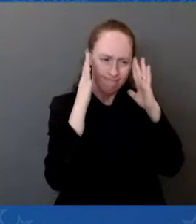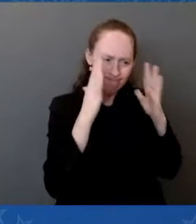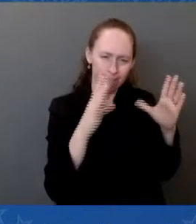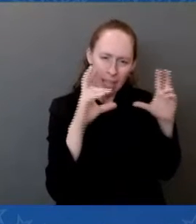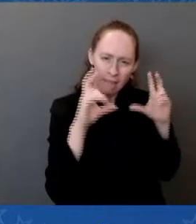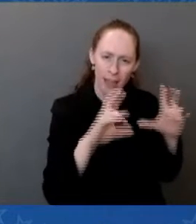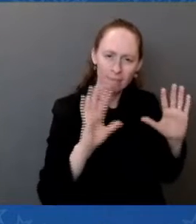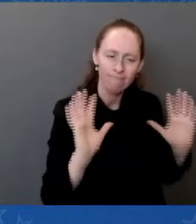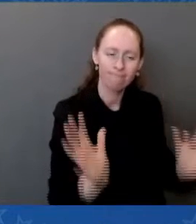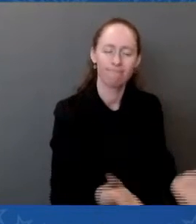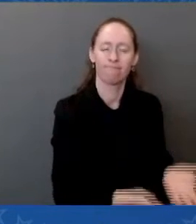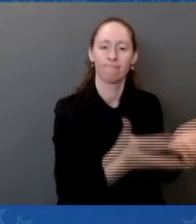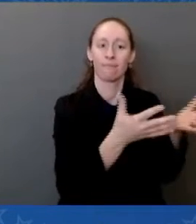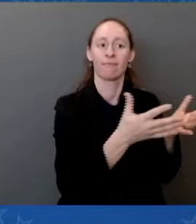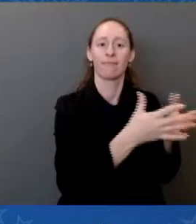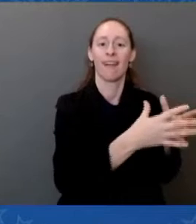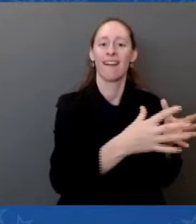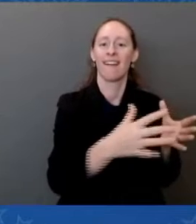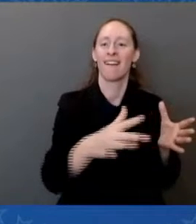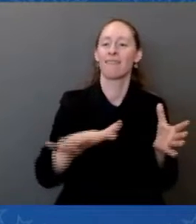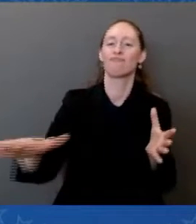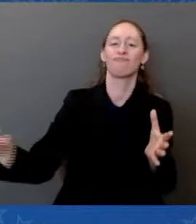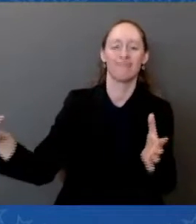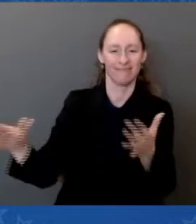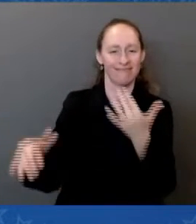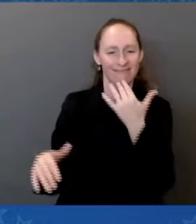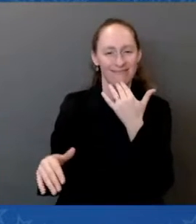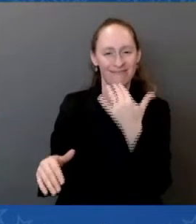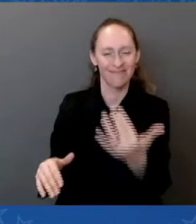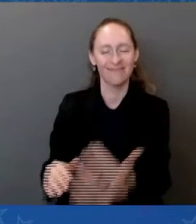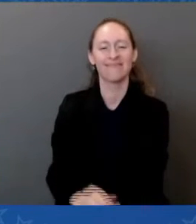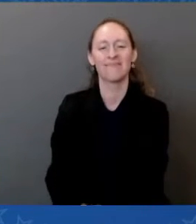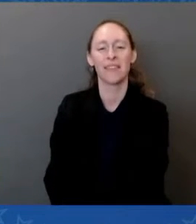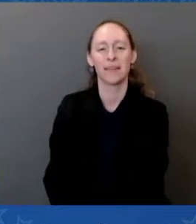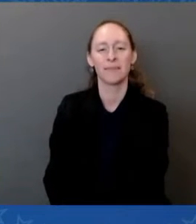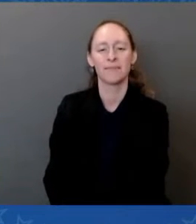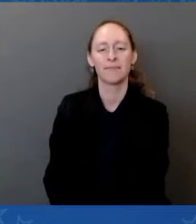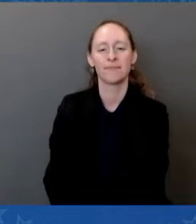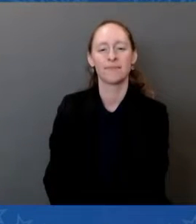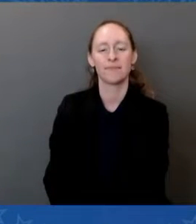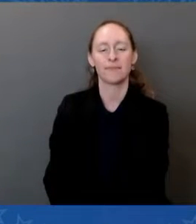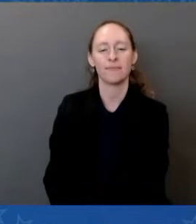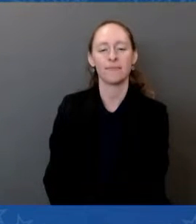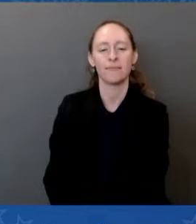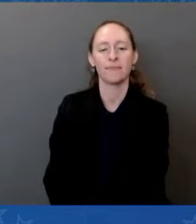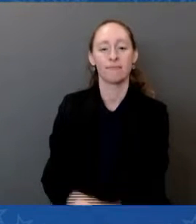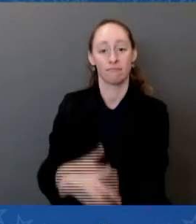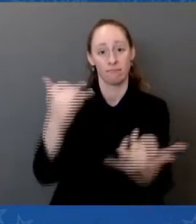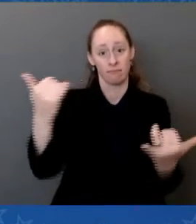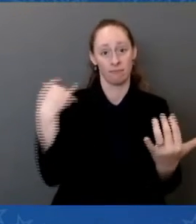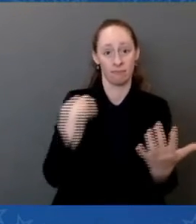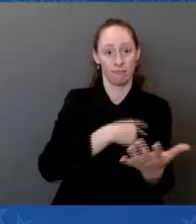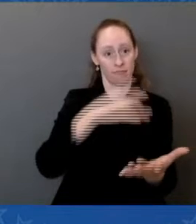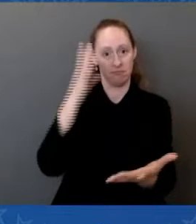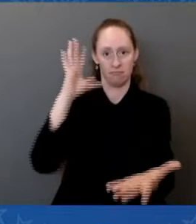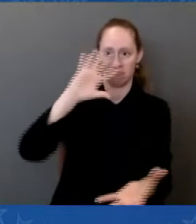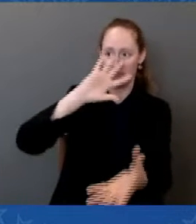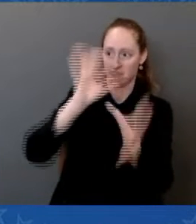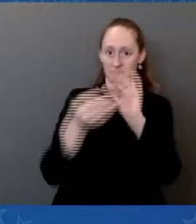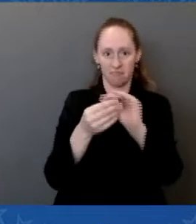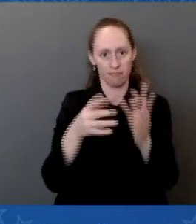10 million new jobs since I took office. Nearly 10 million jobs. The fastest growth